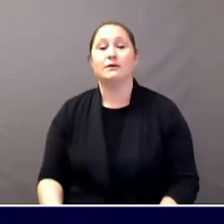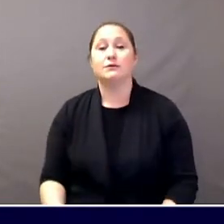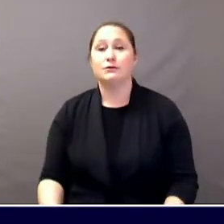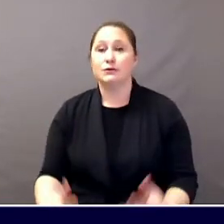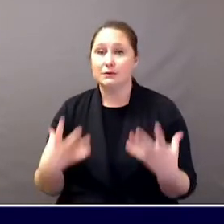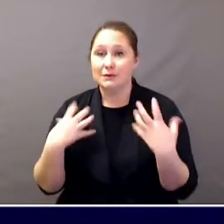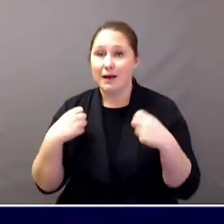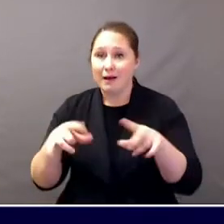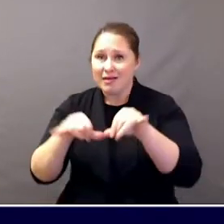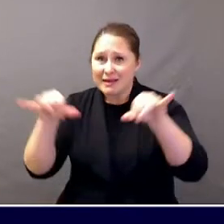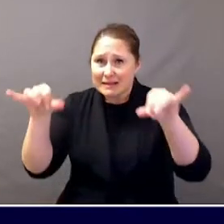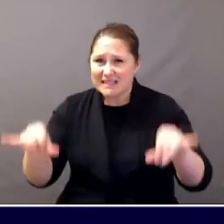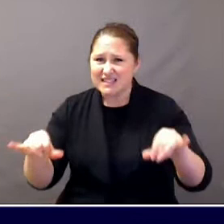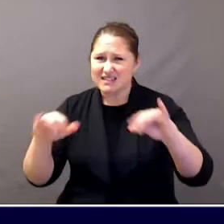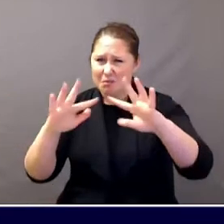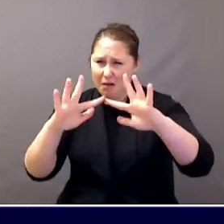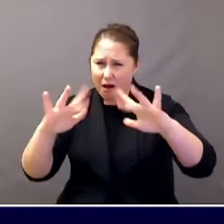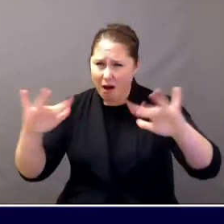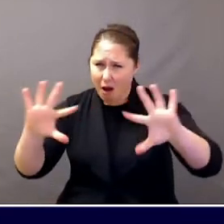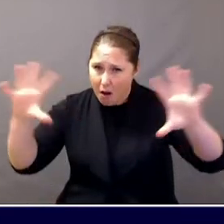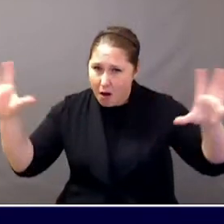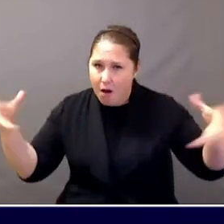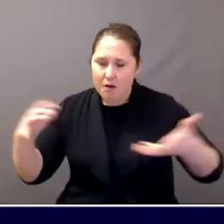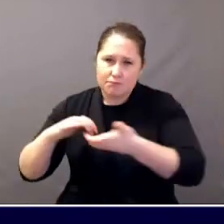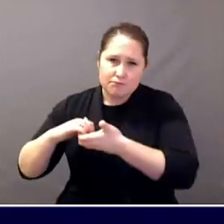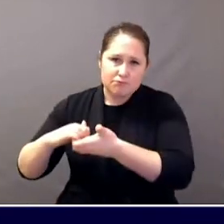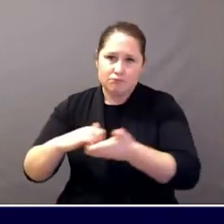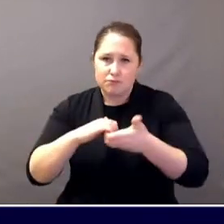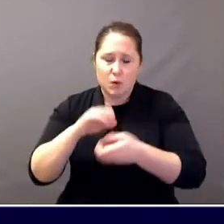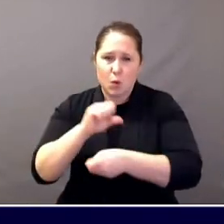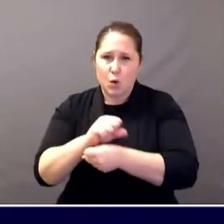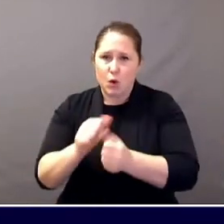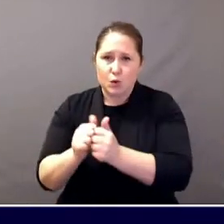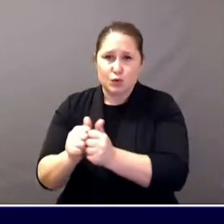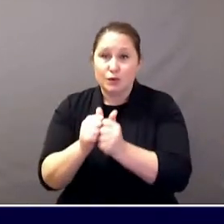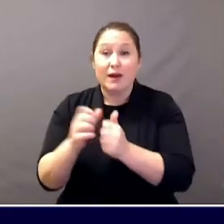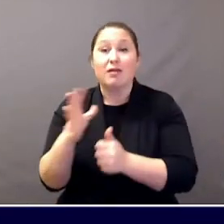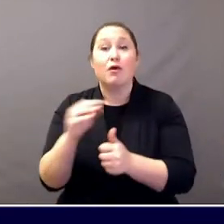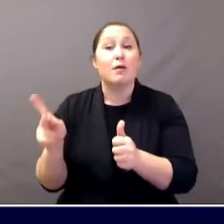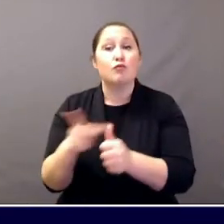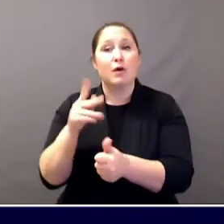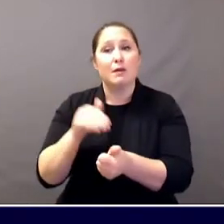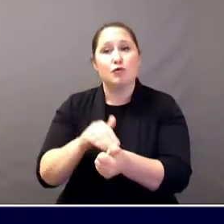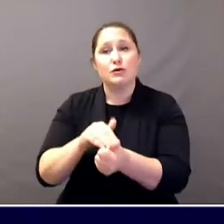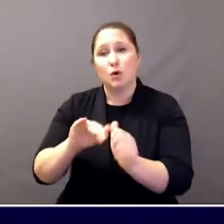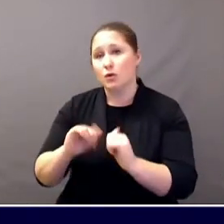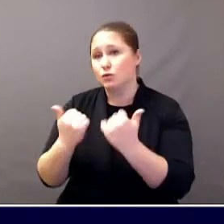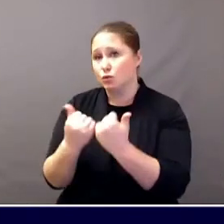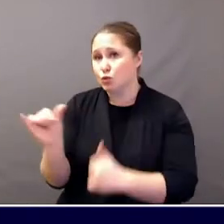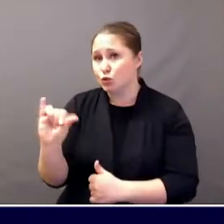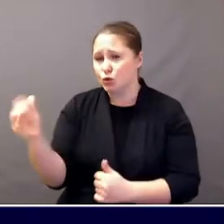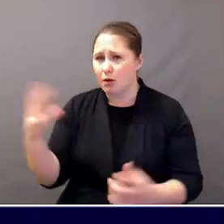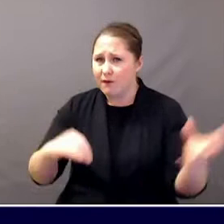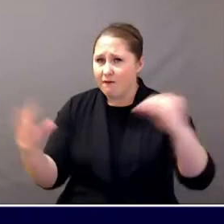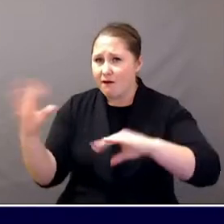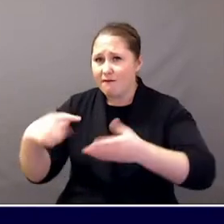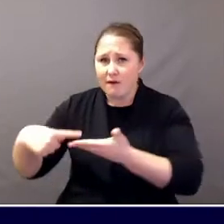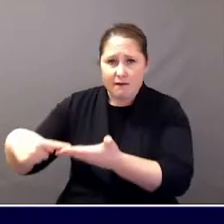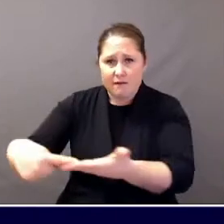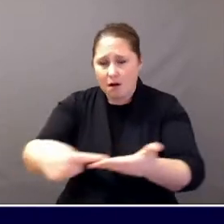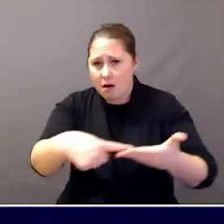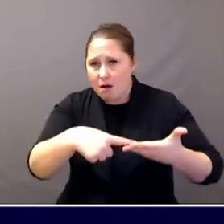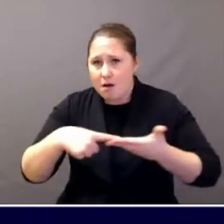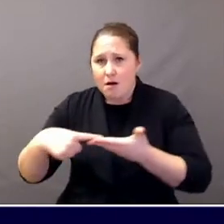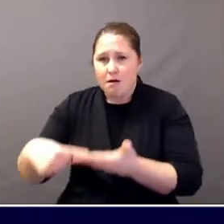systems who've been so cooperative across the state, and the Primary Care Association. And after hearing from hundreds and hundreds of individuals